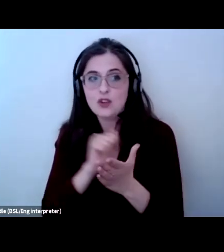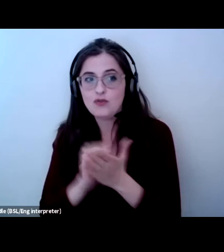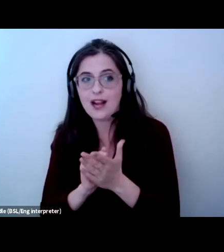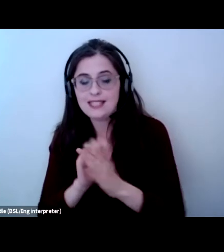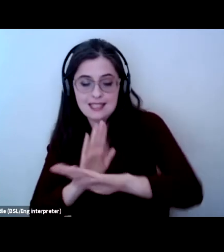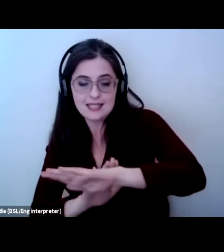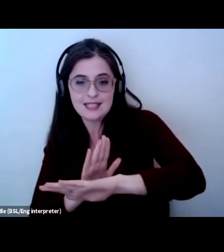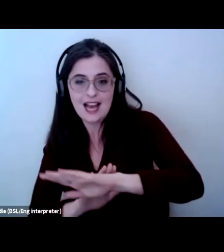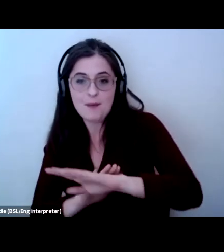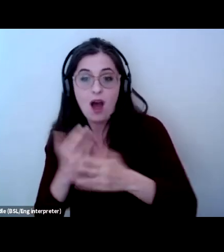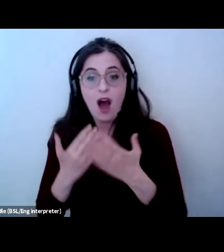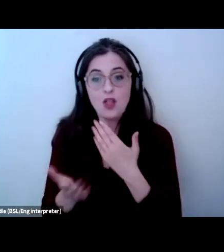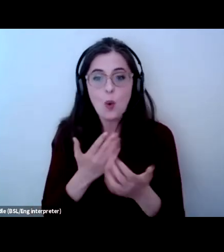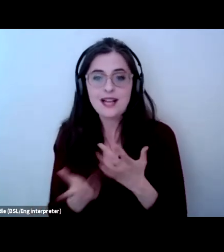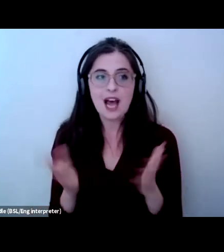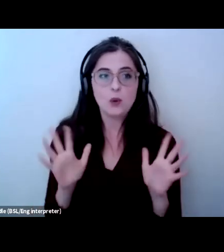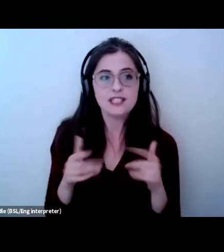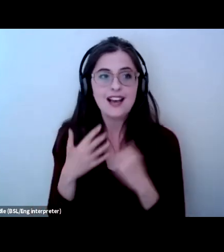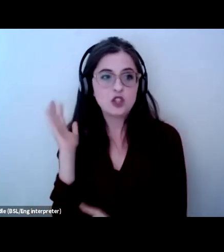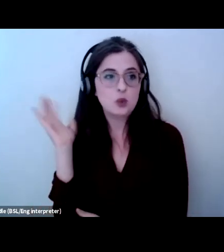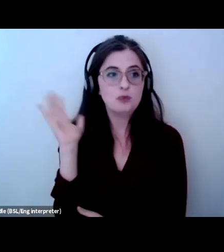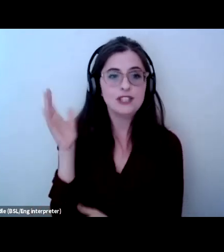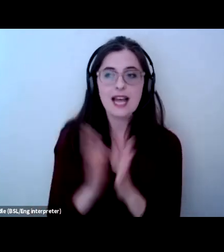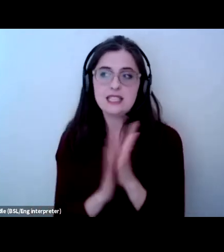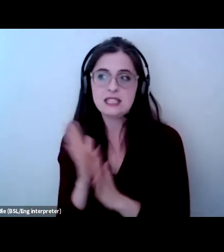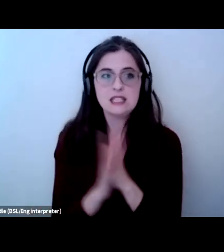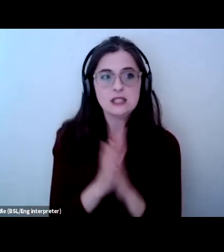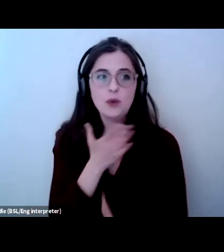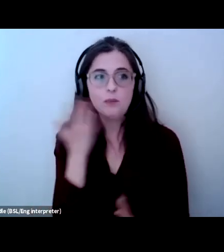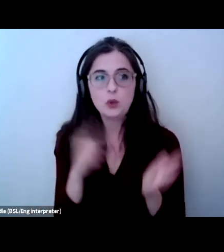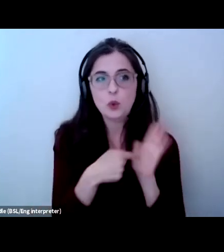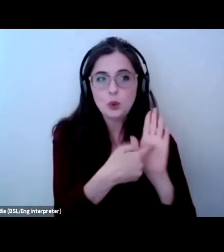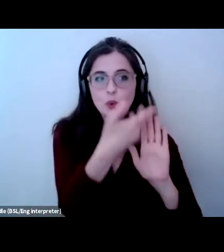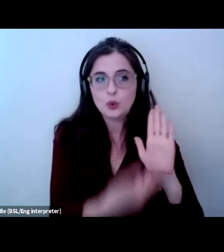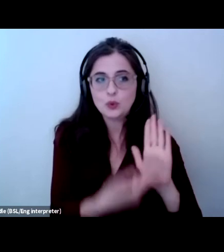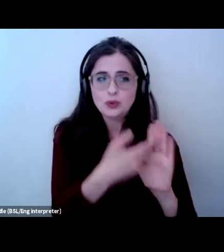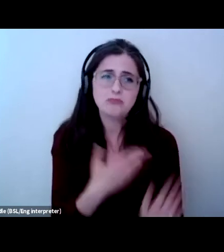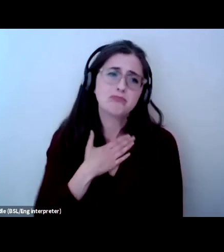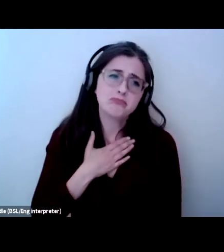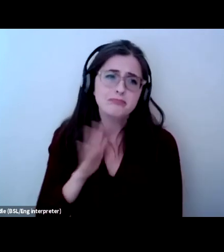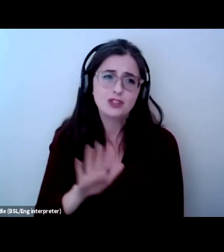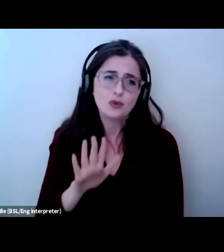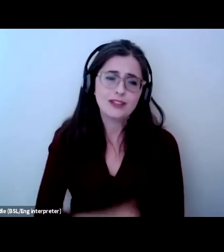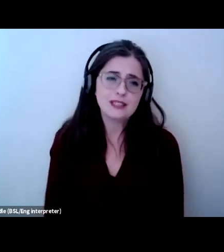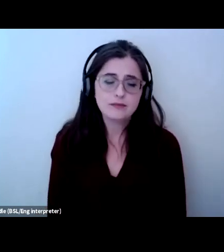to have to play the game of just presenting from my slides without you getting to see them, which I'm very sorry about.